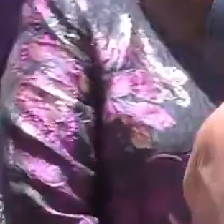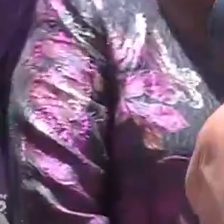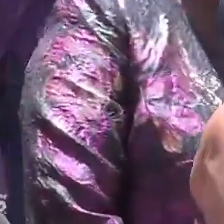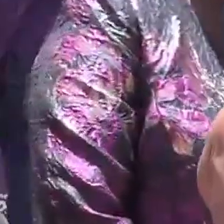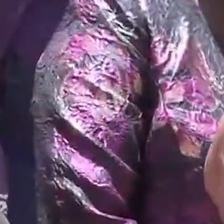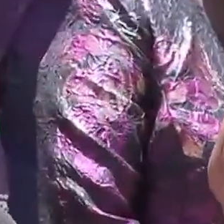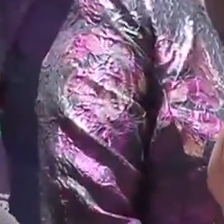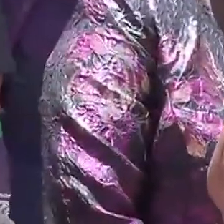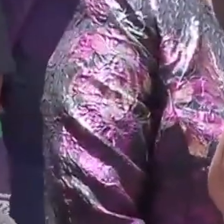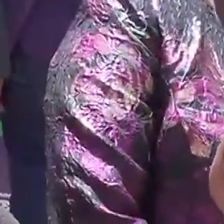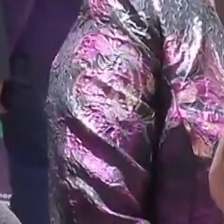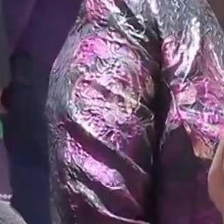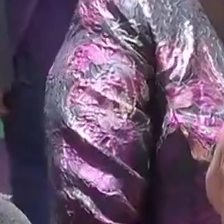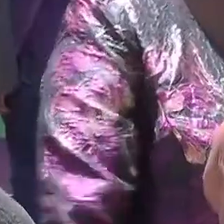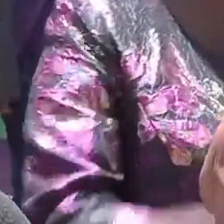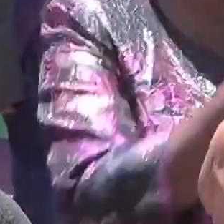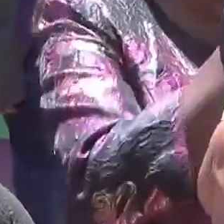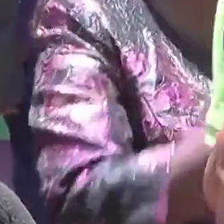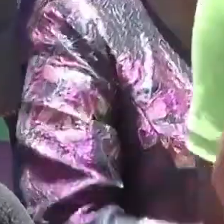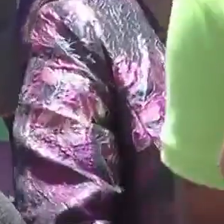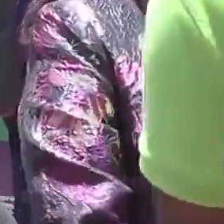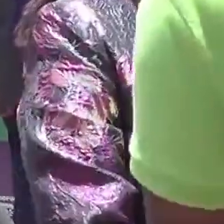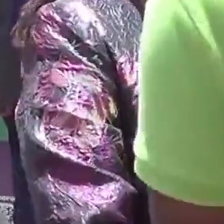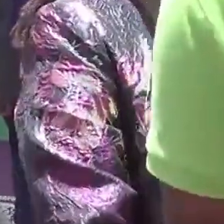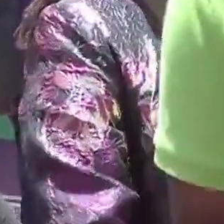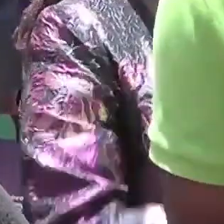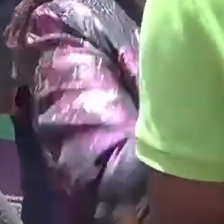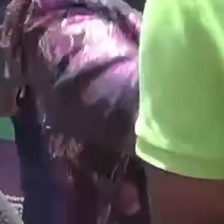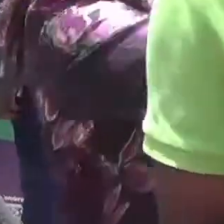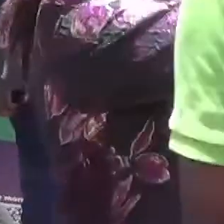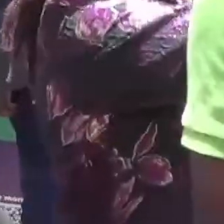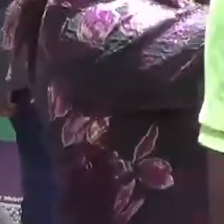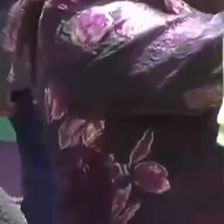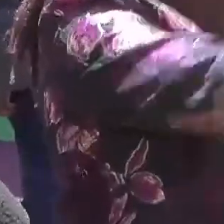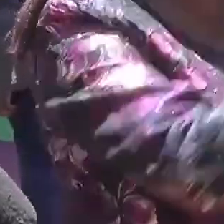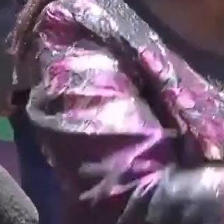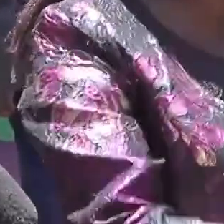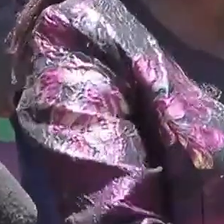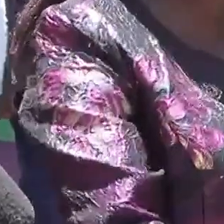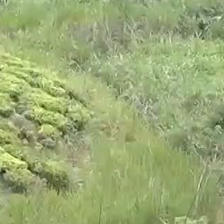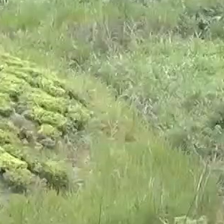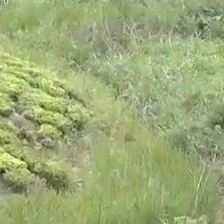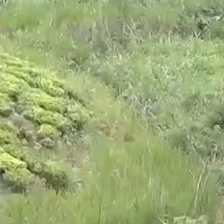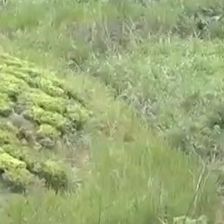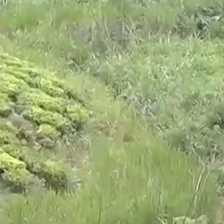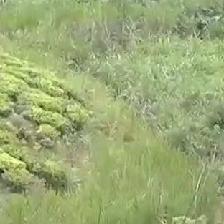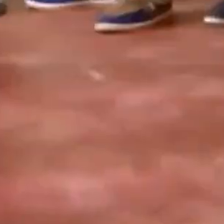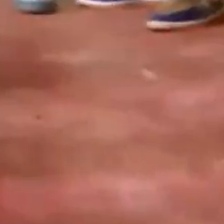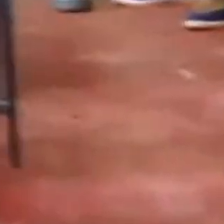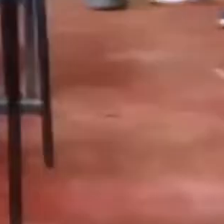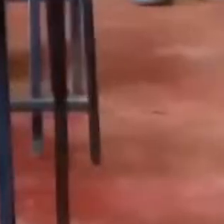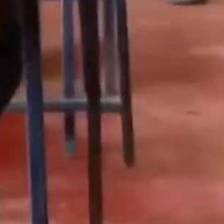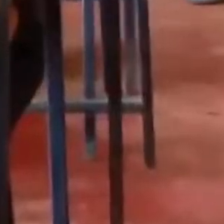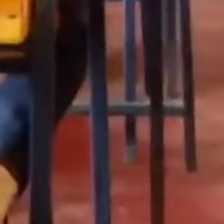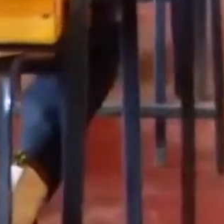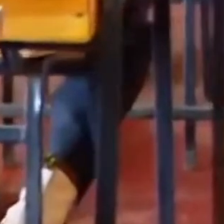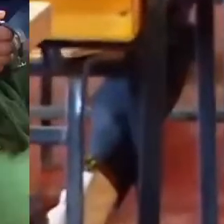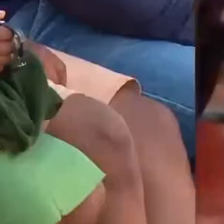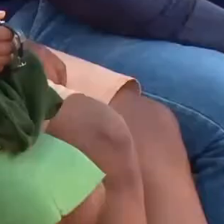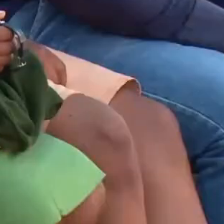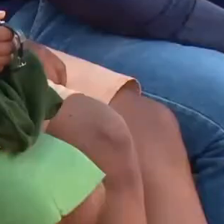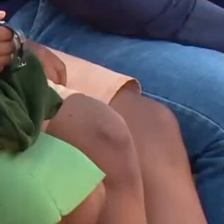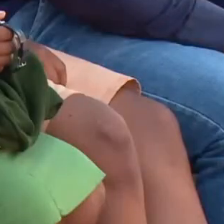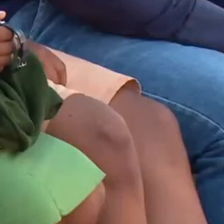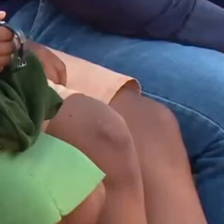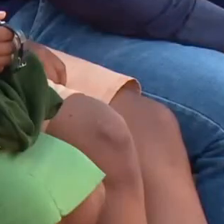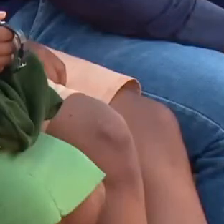I would call this a very momentous day, a very critical day. Every episode,